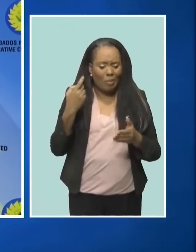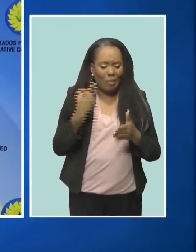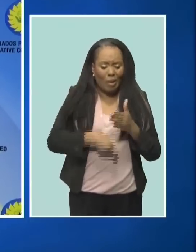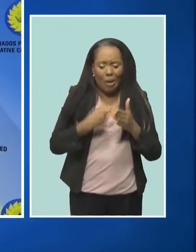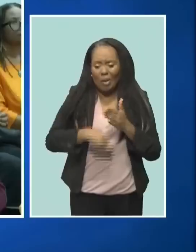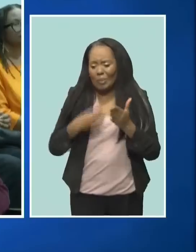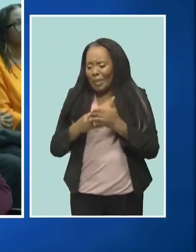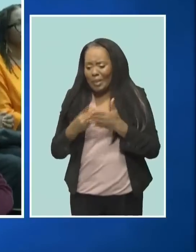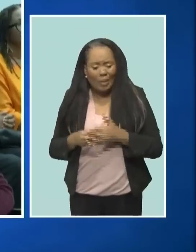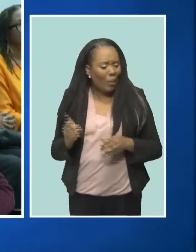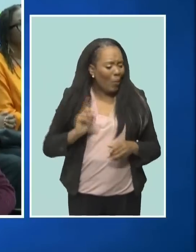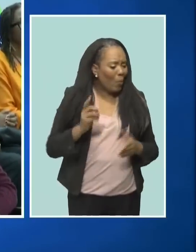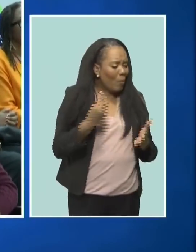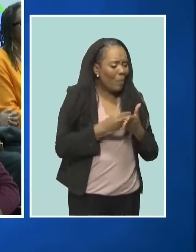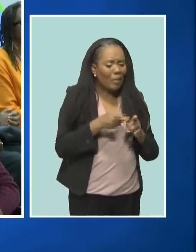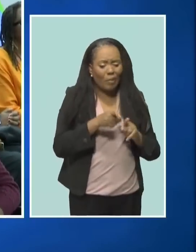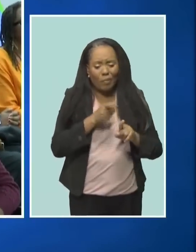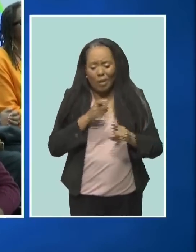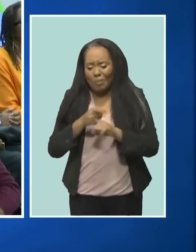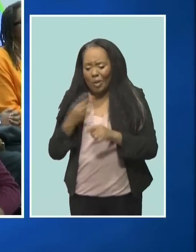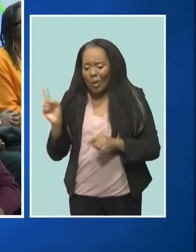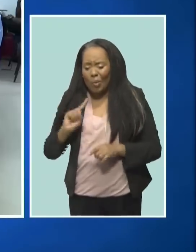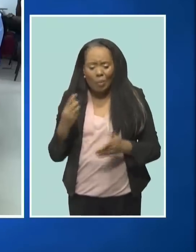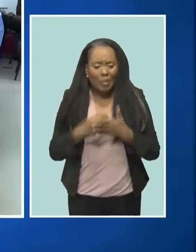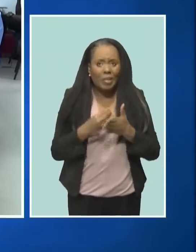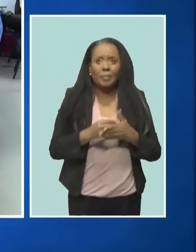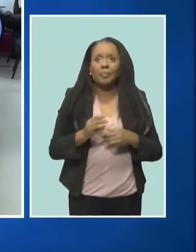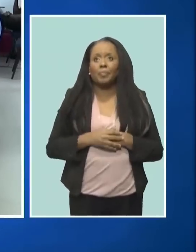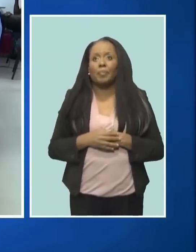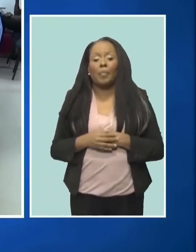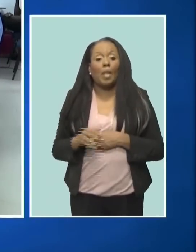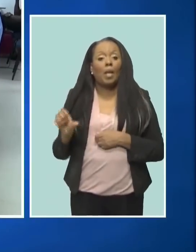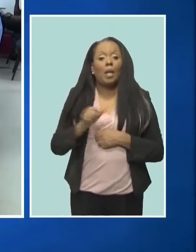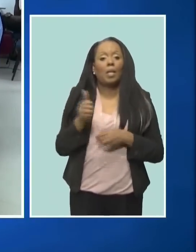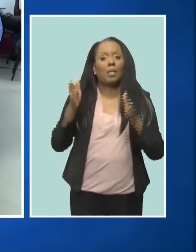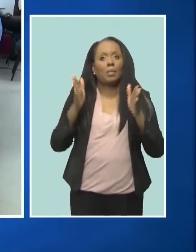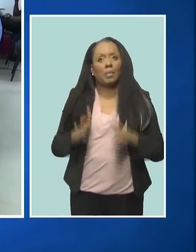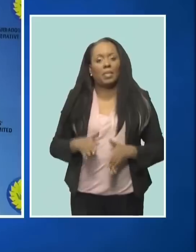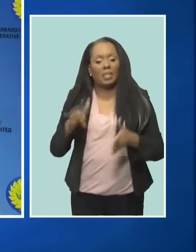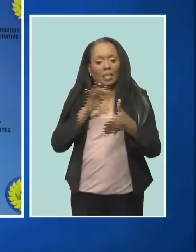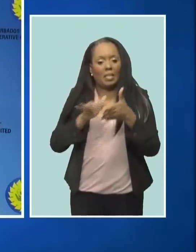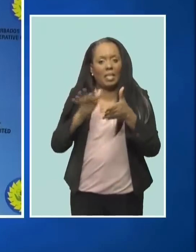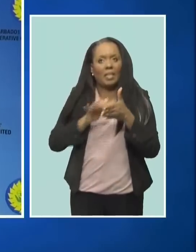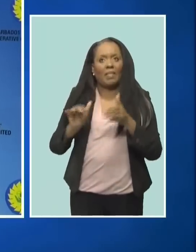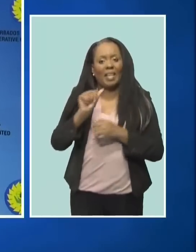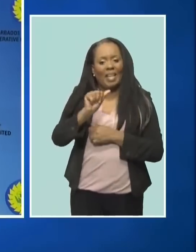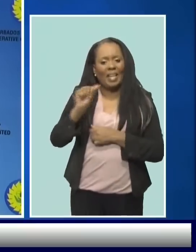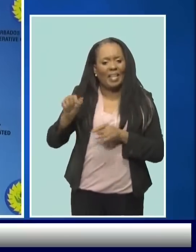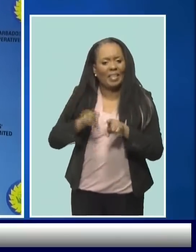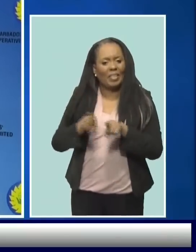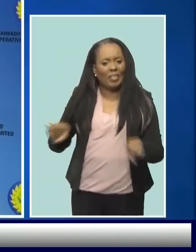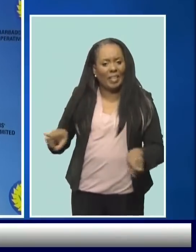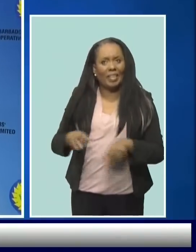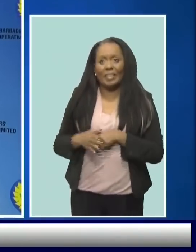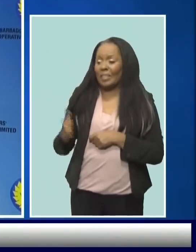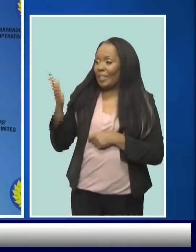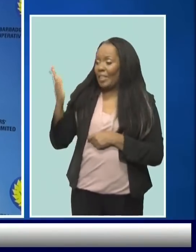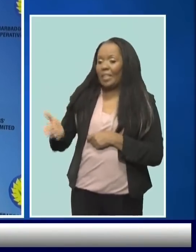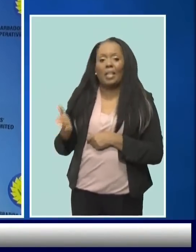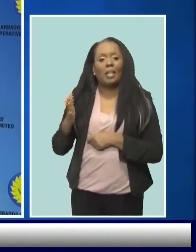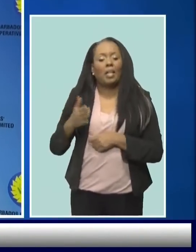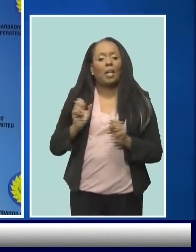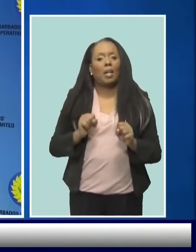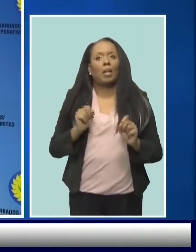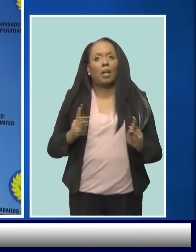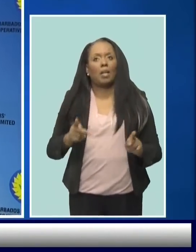that. Peter Greenwich is pursuing an associate degree in computer studies. To me, it seems like an opportunity to pursue my